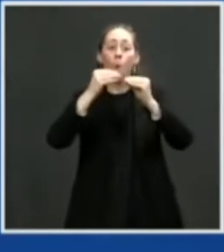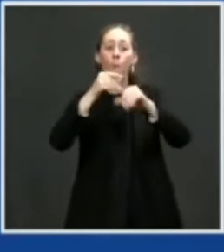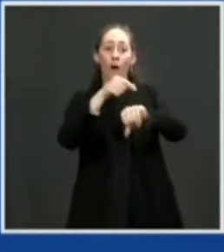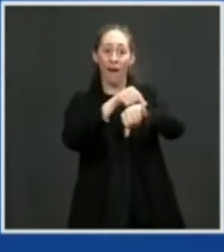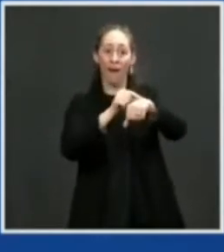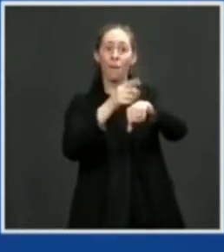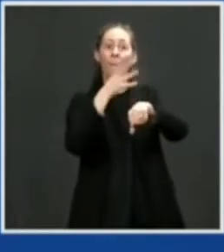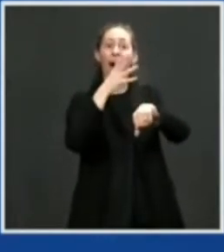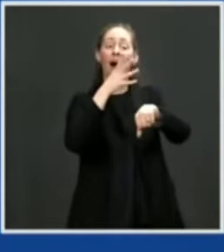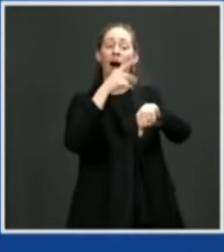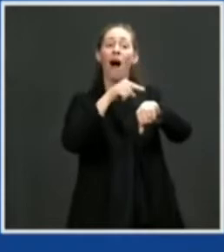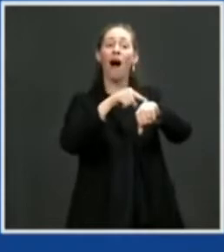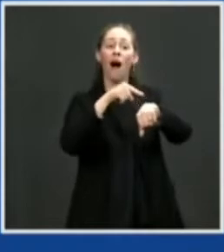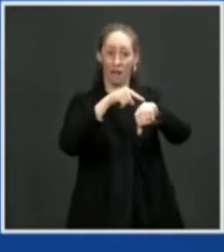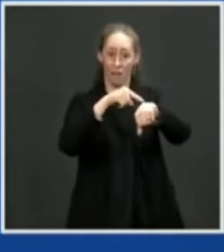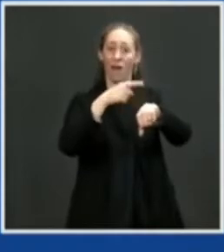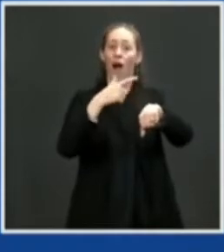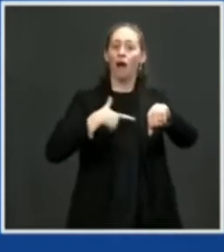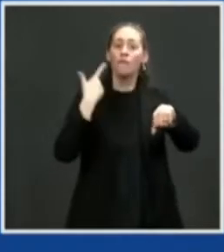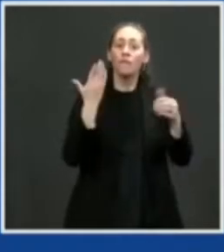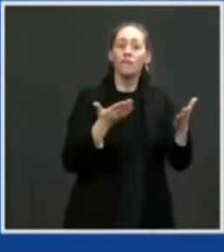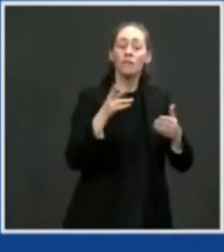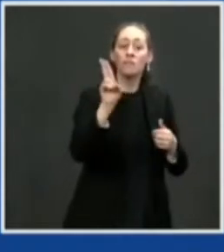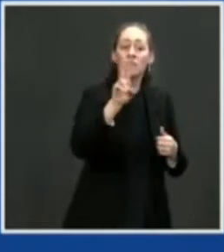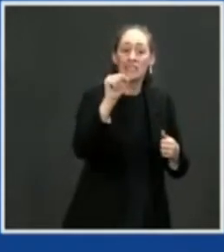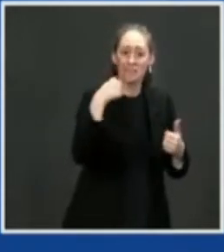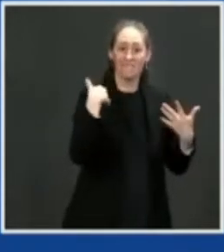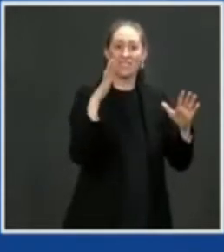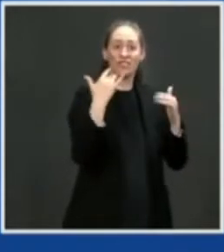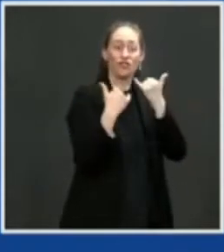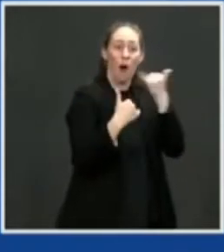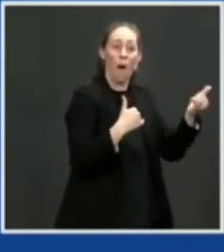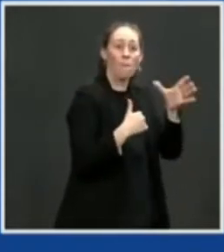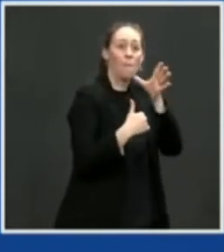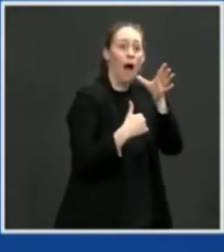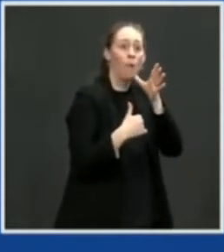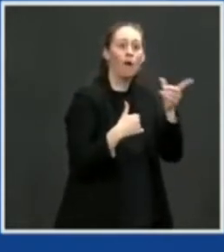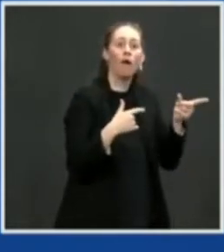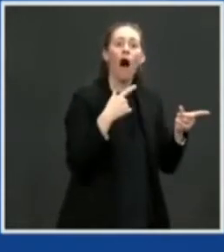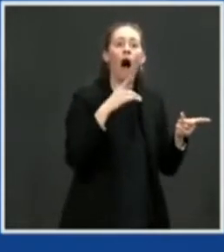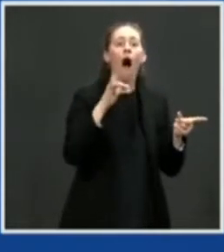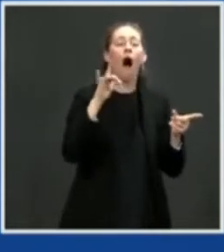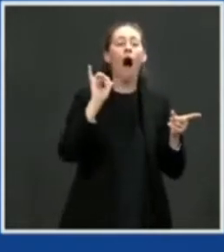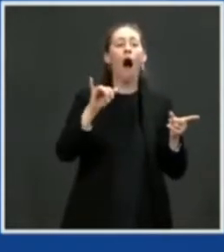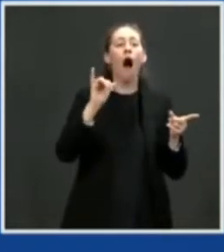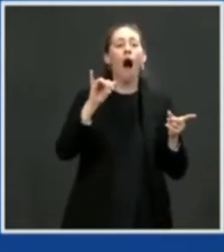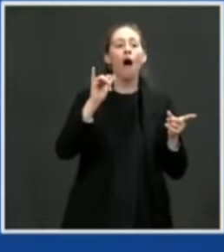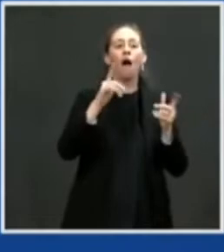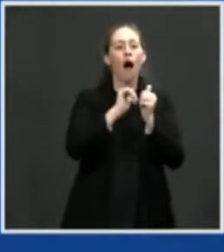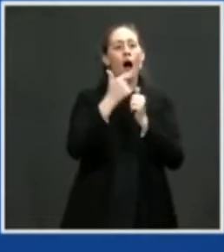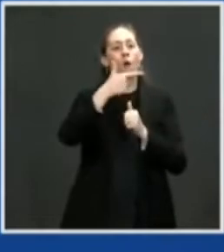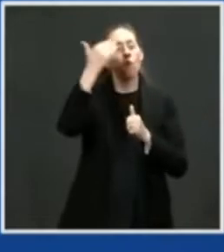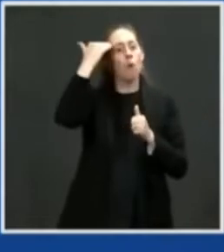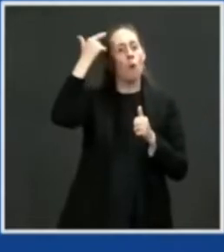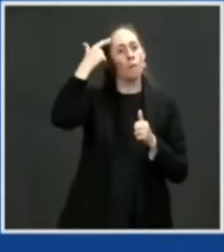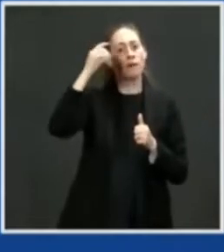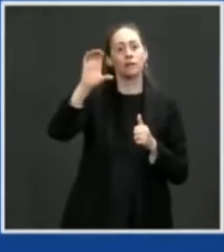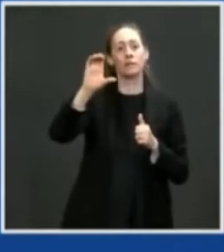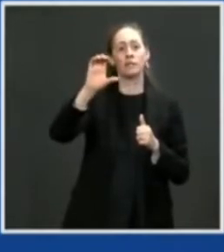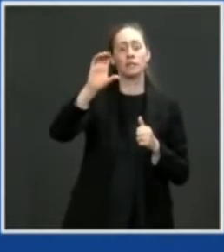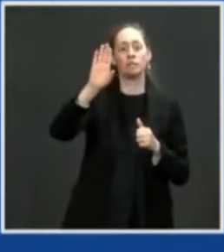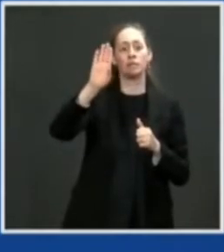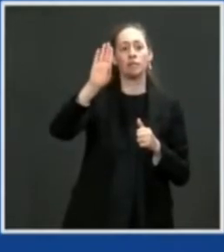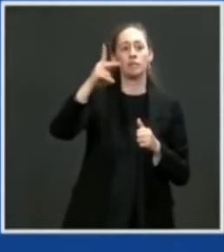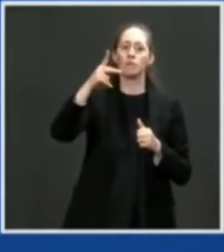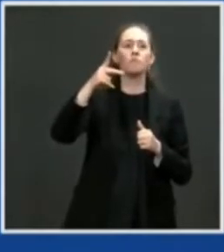We have contacted the mother. That's the only way they know her kids are here because CBP Her today, accent Thursday, has confuses not me. contacted Look at that my mother.